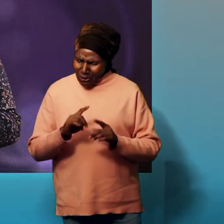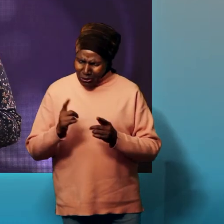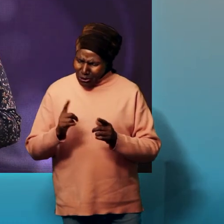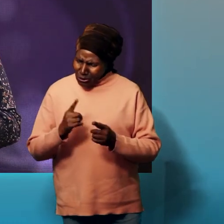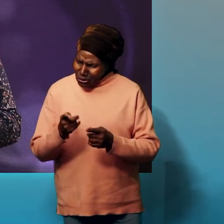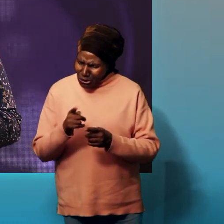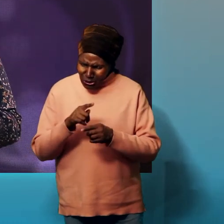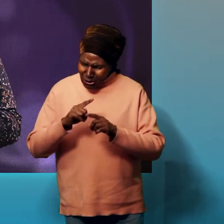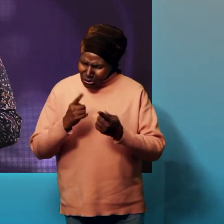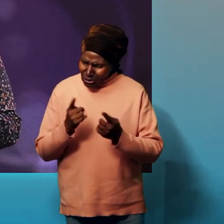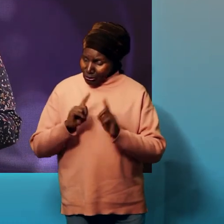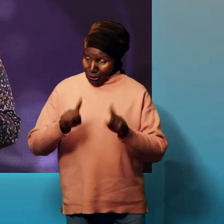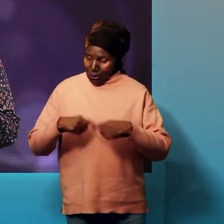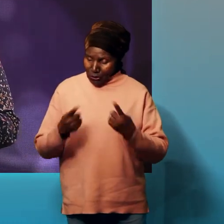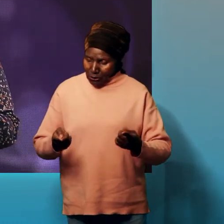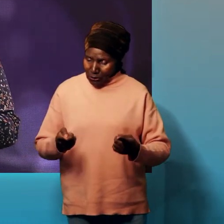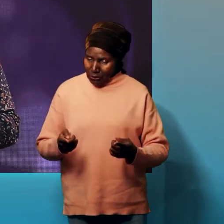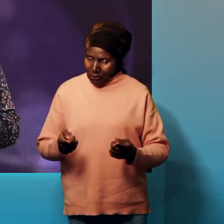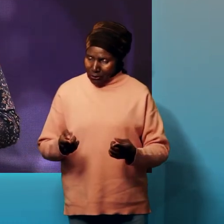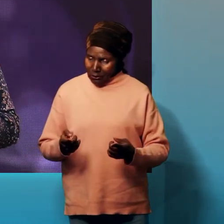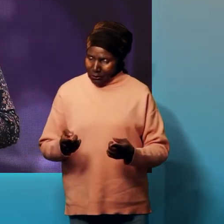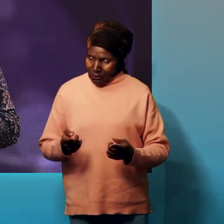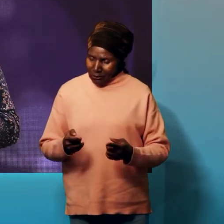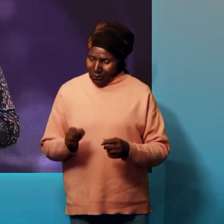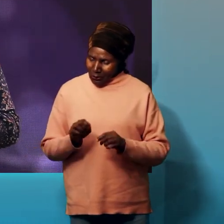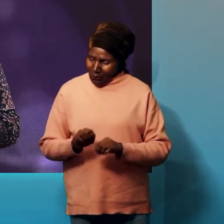deepest evidence of his struggle